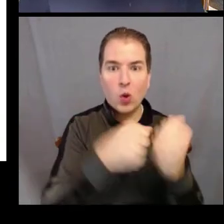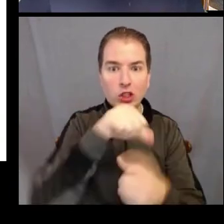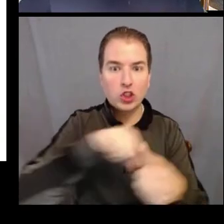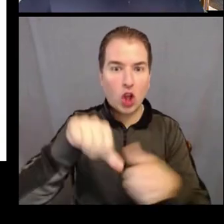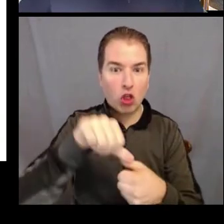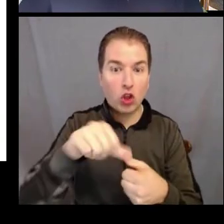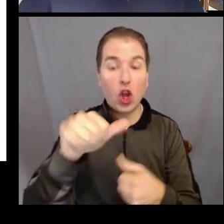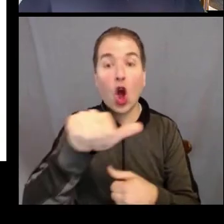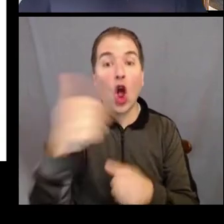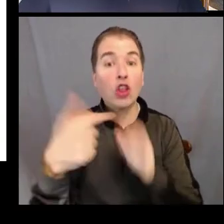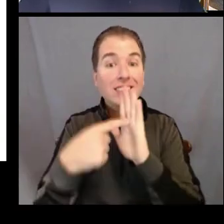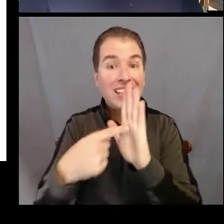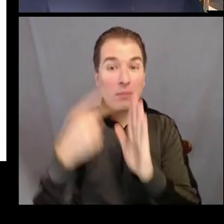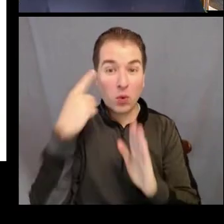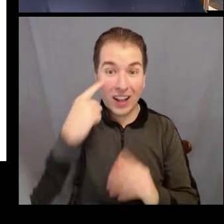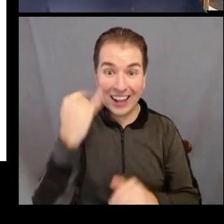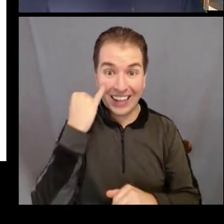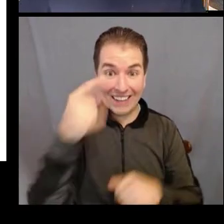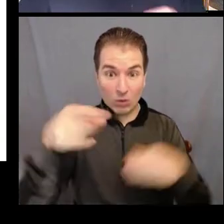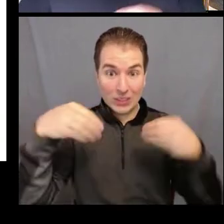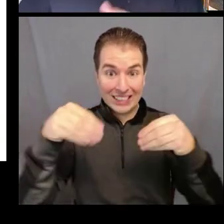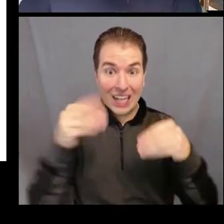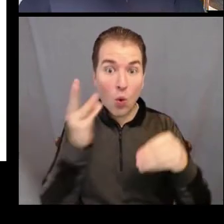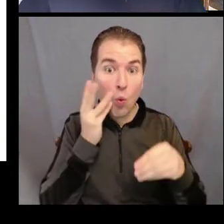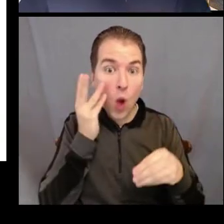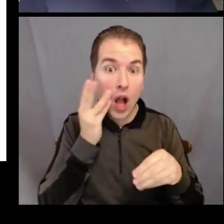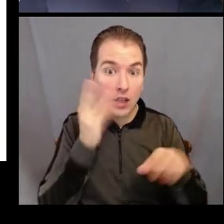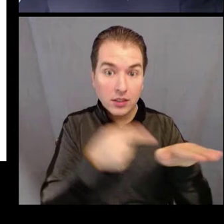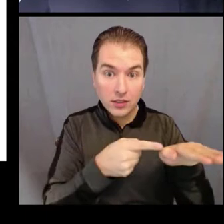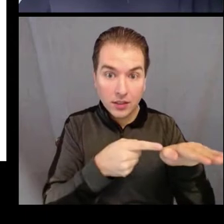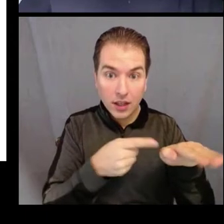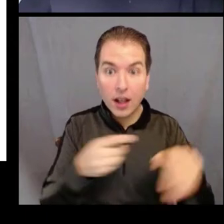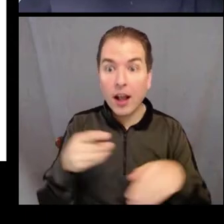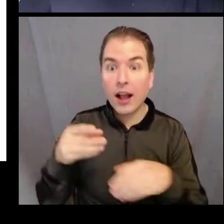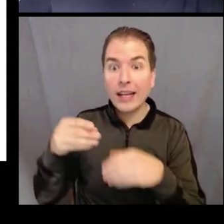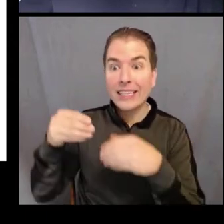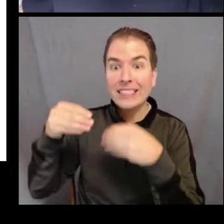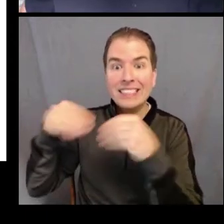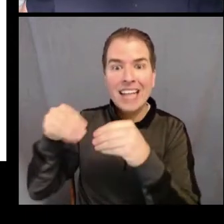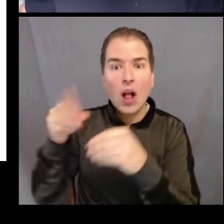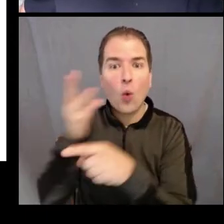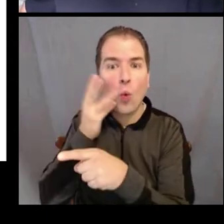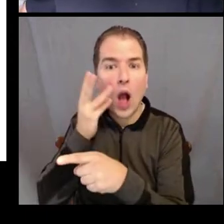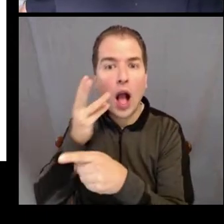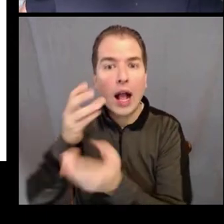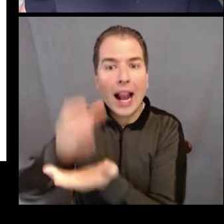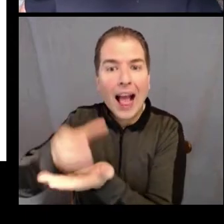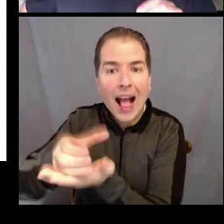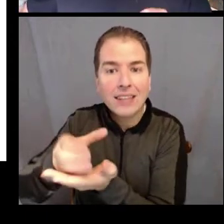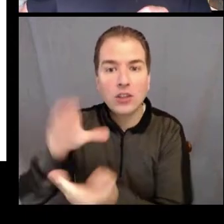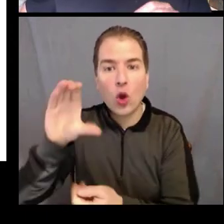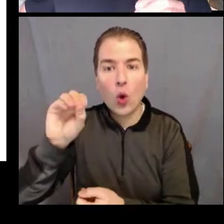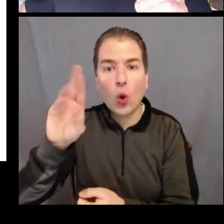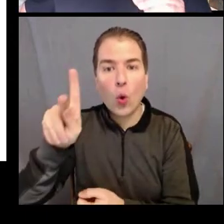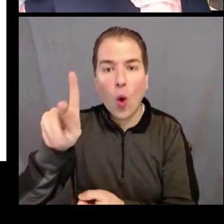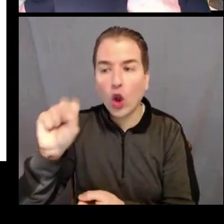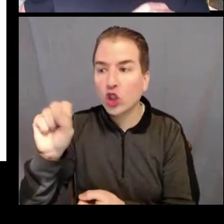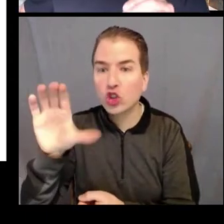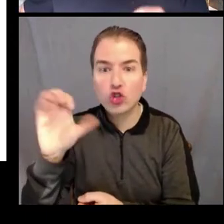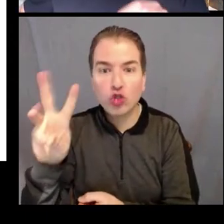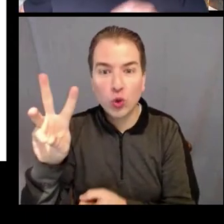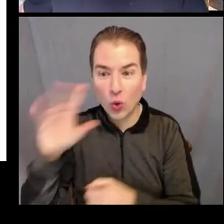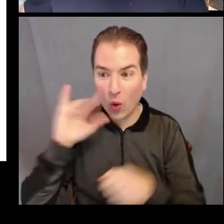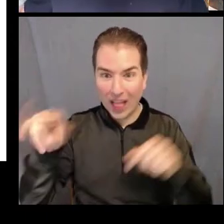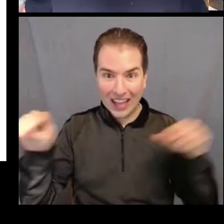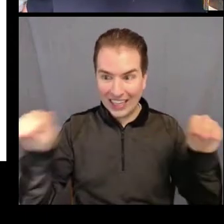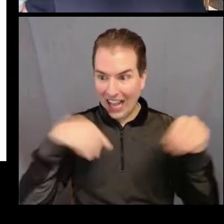synergistic example would be if you sell wine, why not sell wine glasses and corkscrews? Synergy is the key